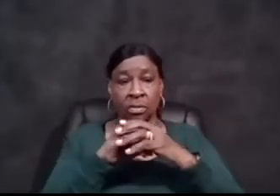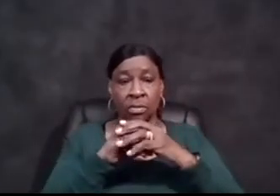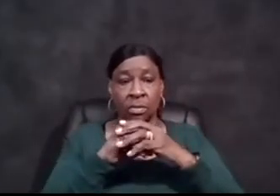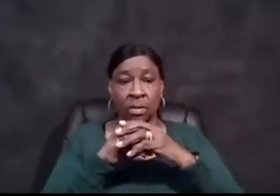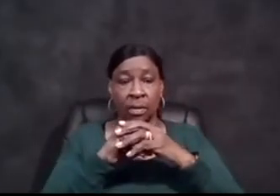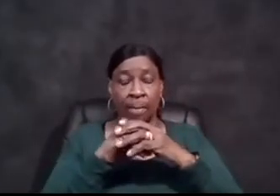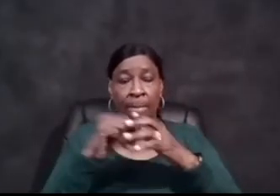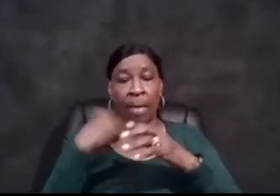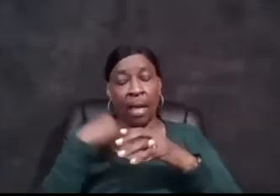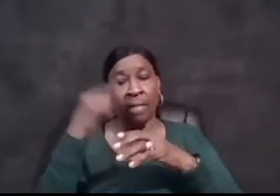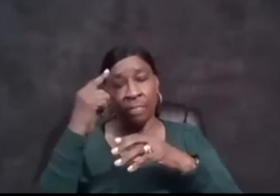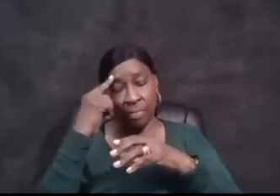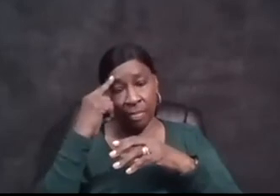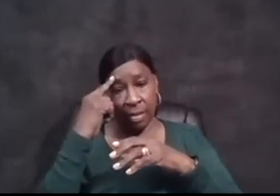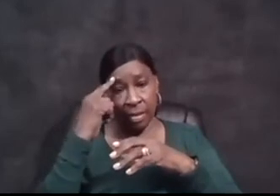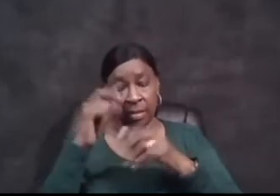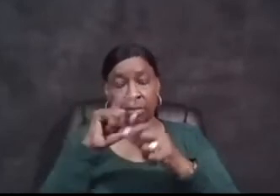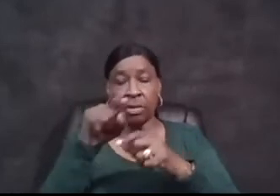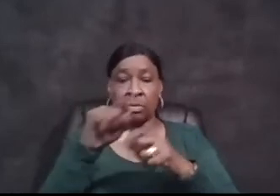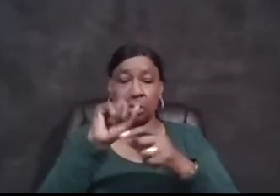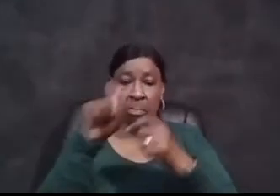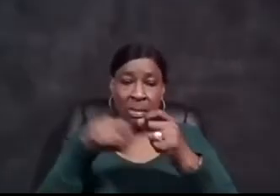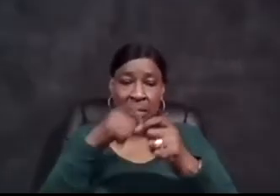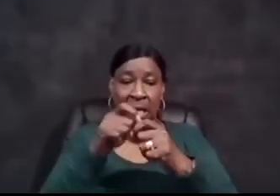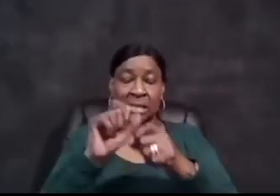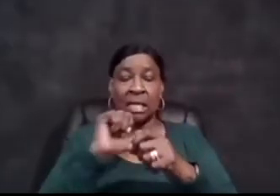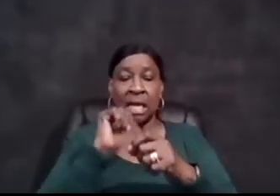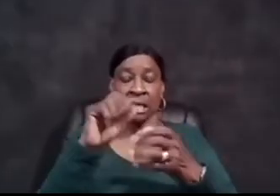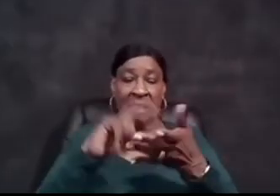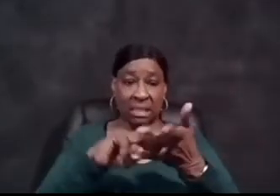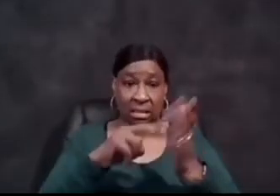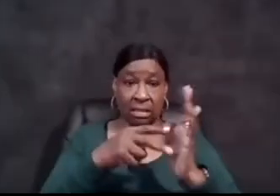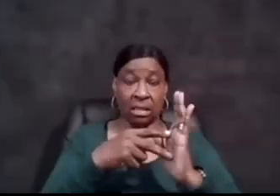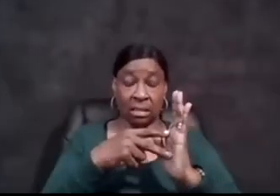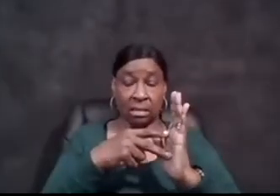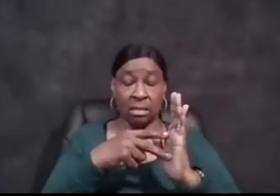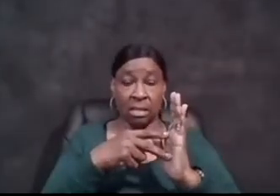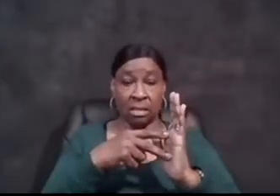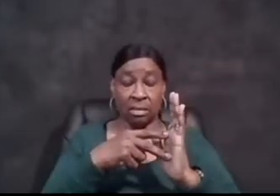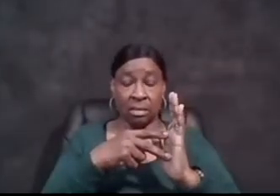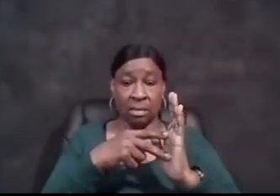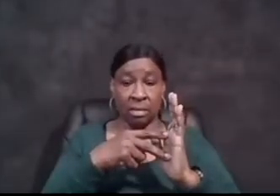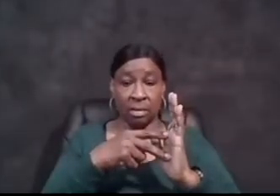right, I think precisely are some of the unintended